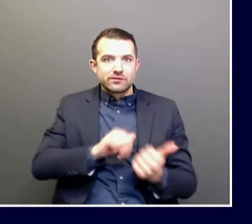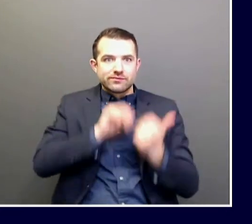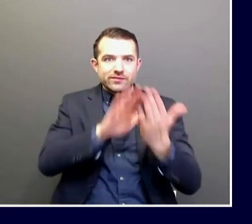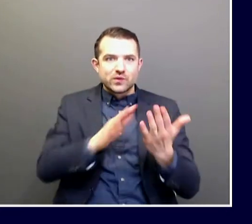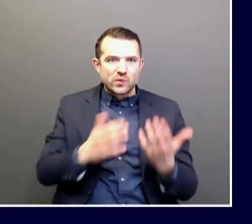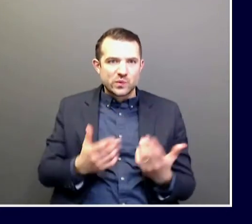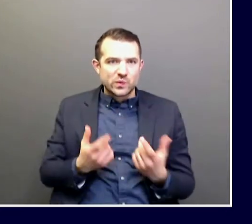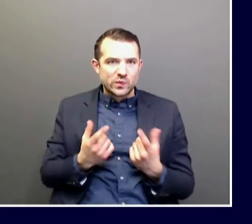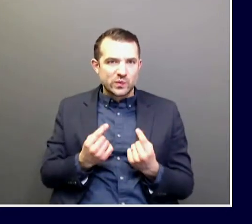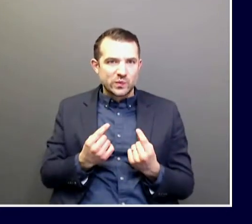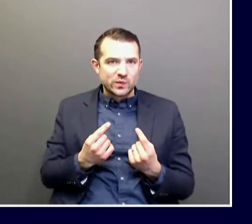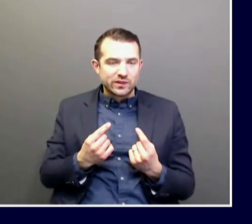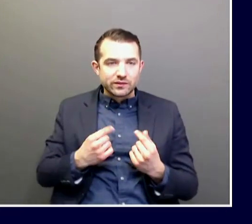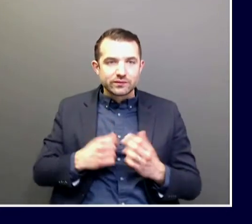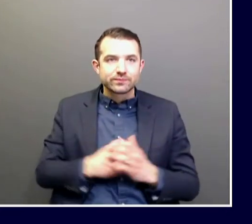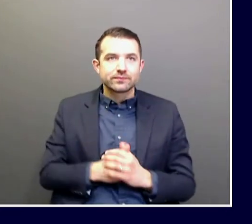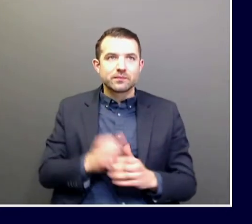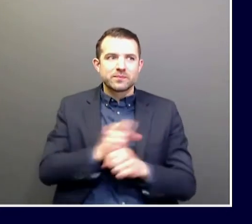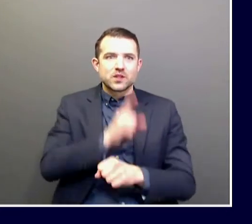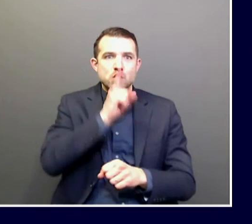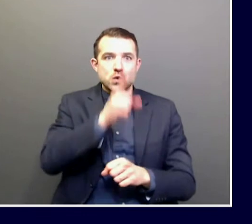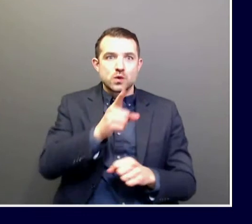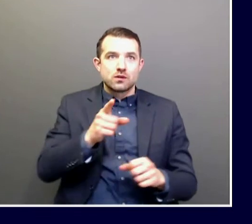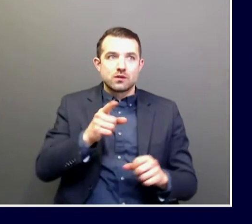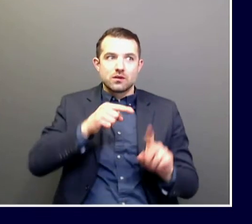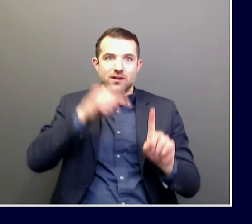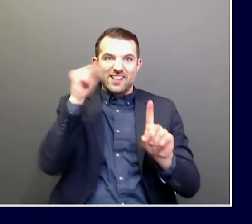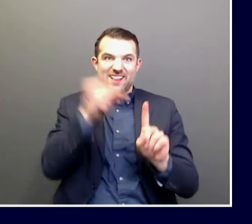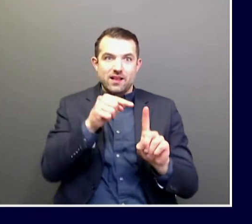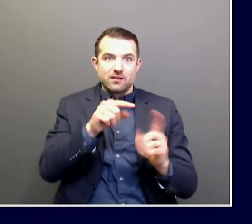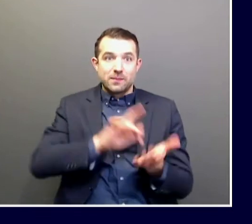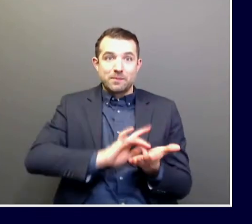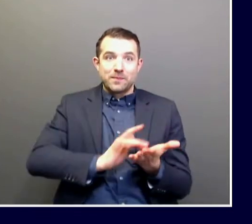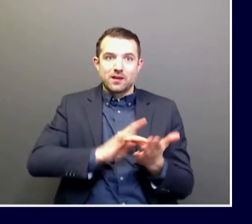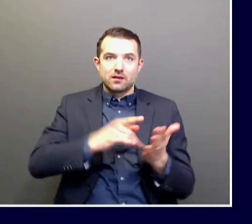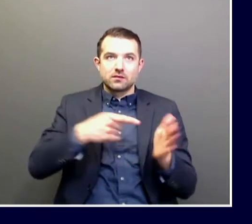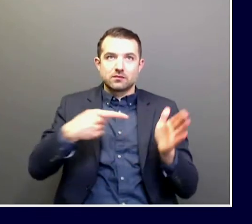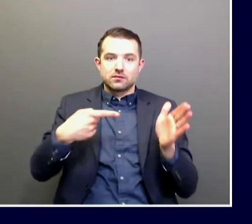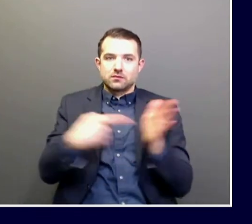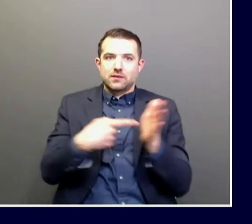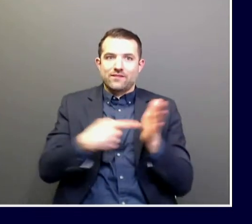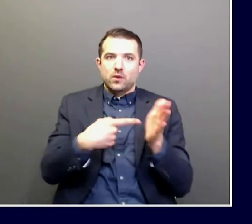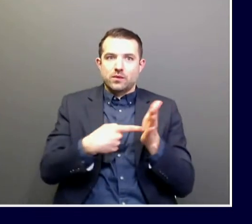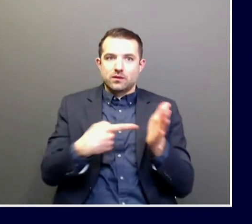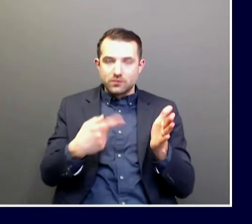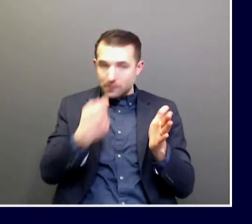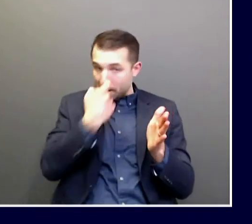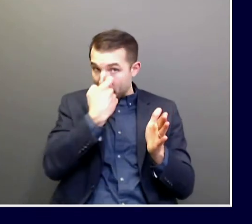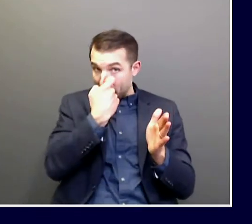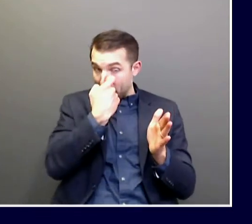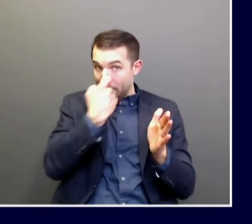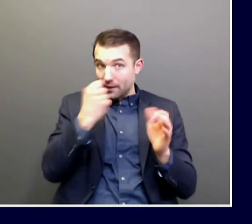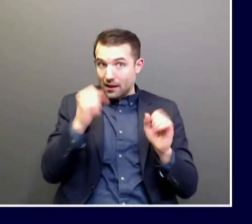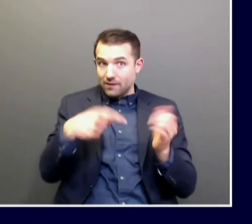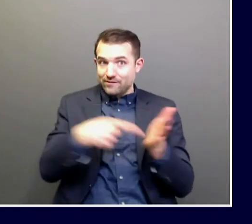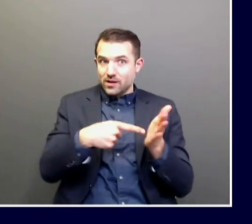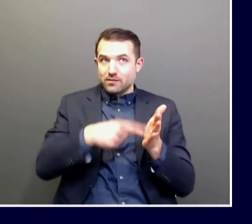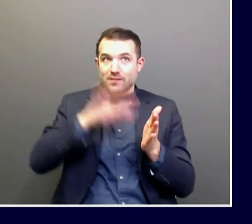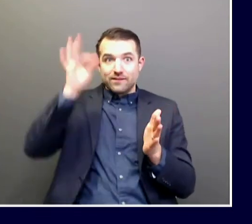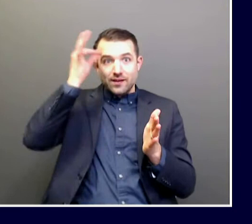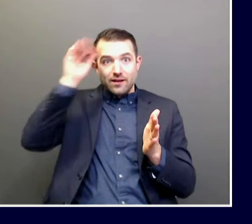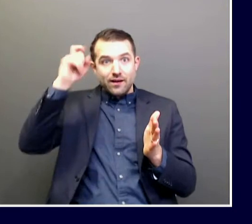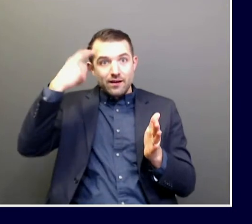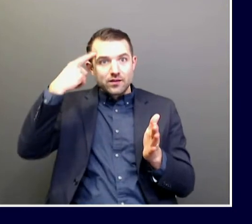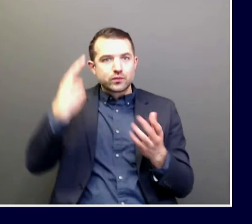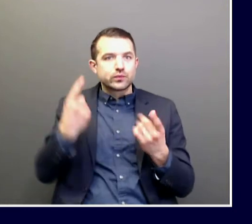make this particular medication affordable to people, as well as what could the federal government do to see if that